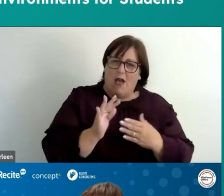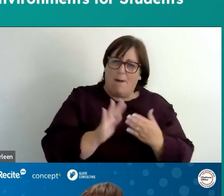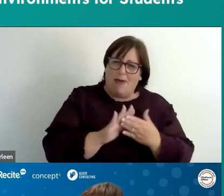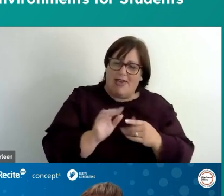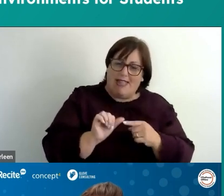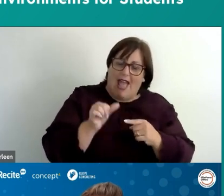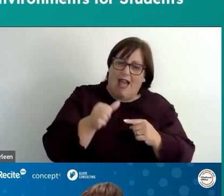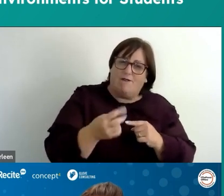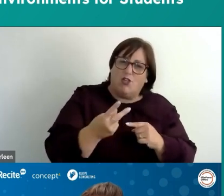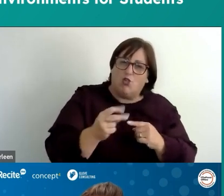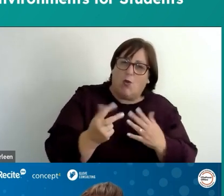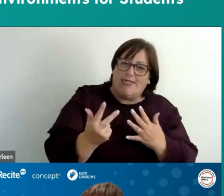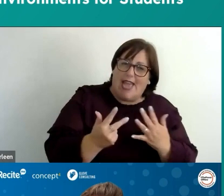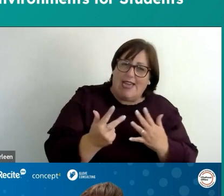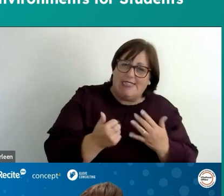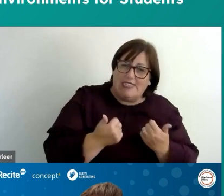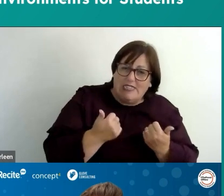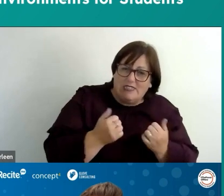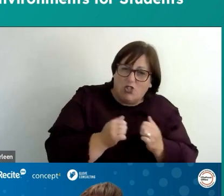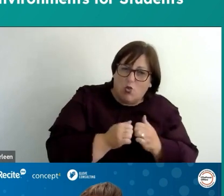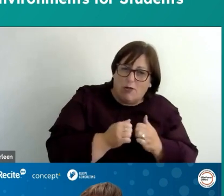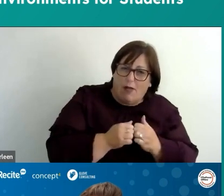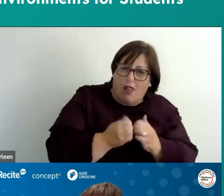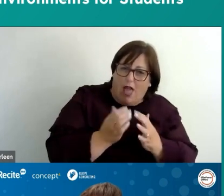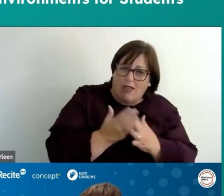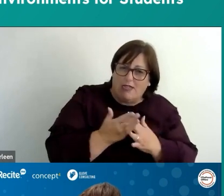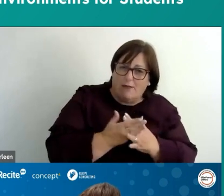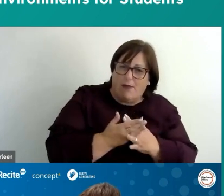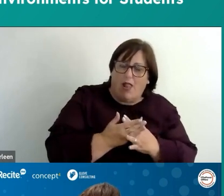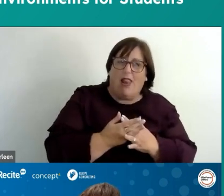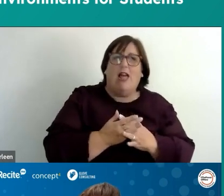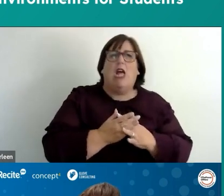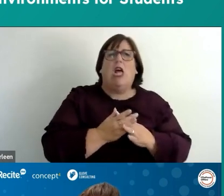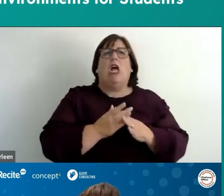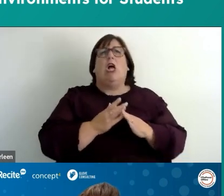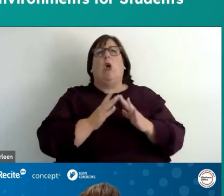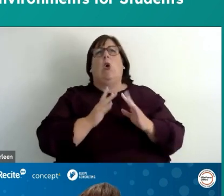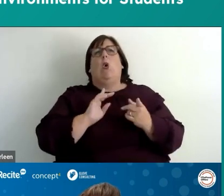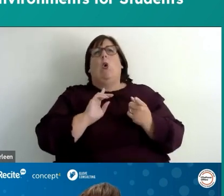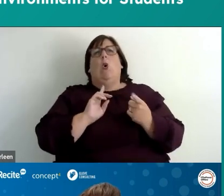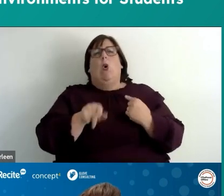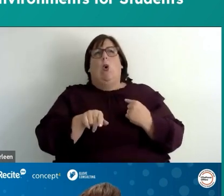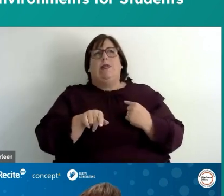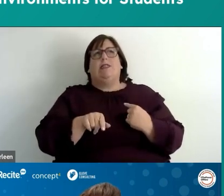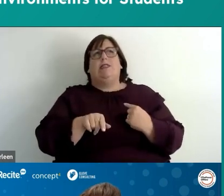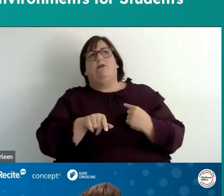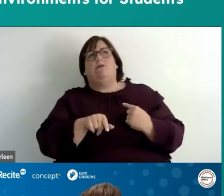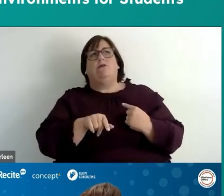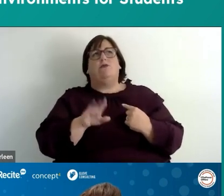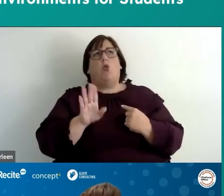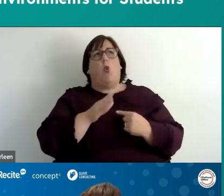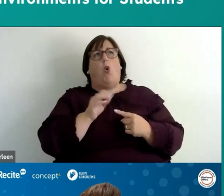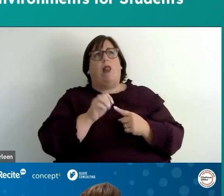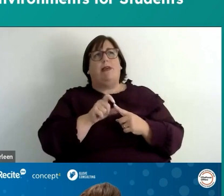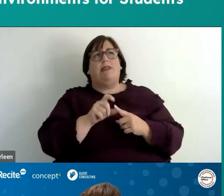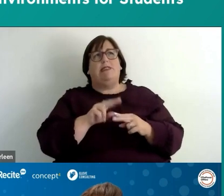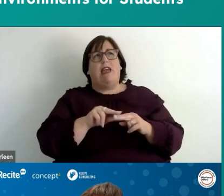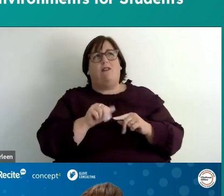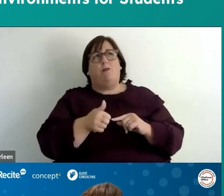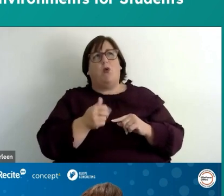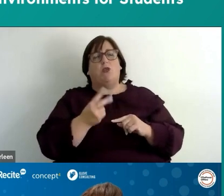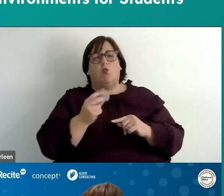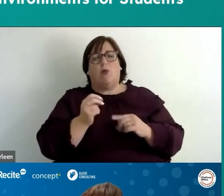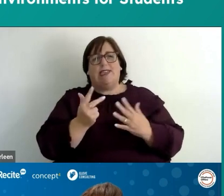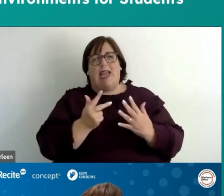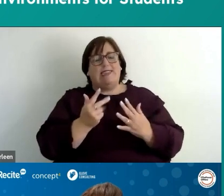Wow, I could probably give a 5-minute answer to this. So would I say that all PDFs post 2018 would now be